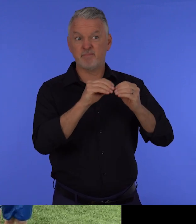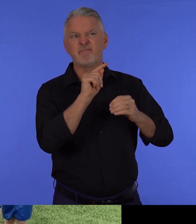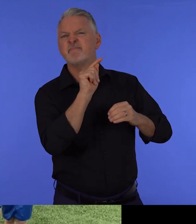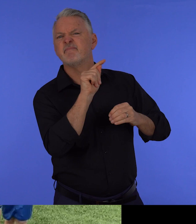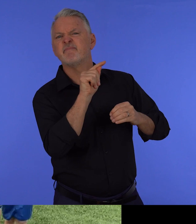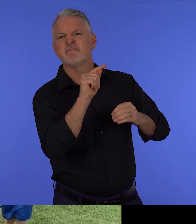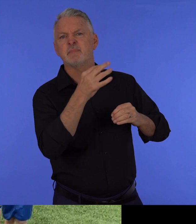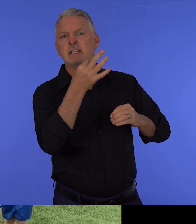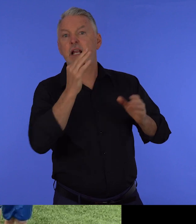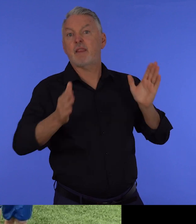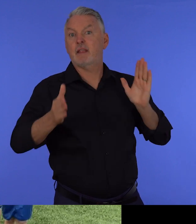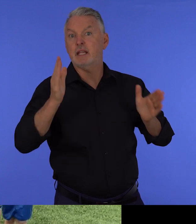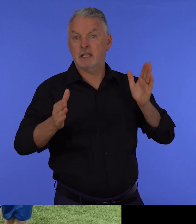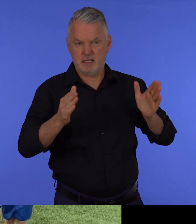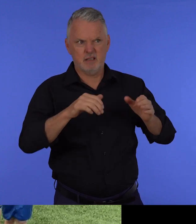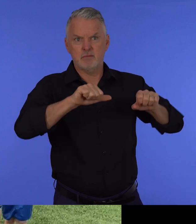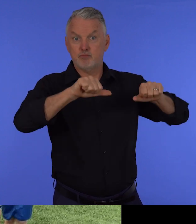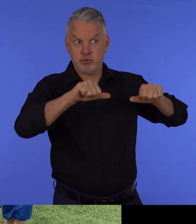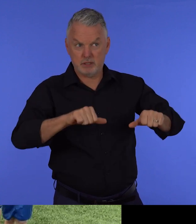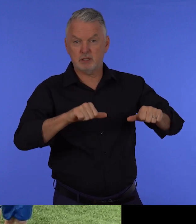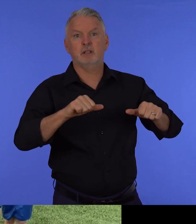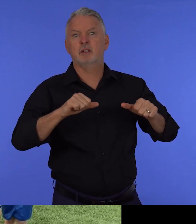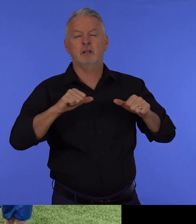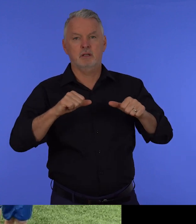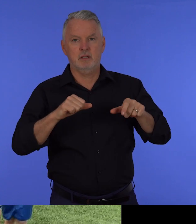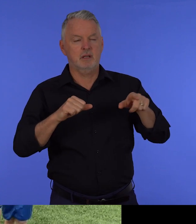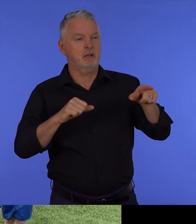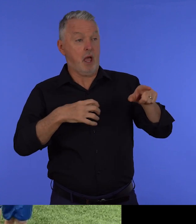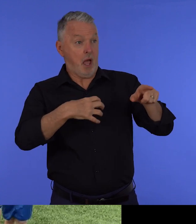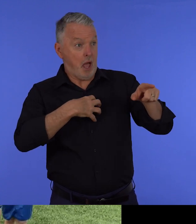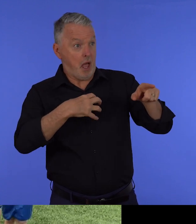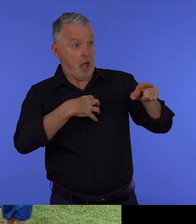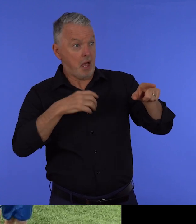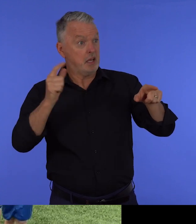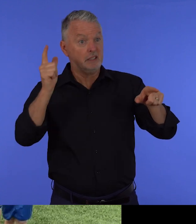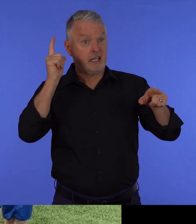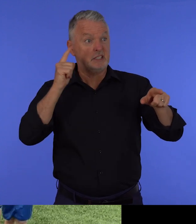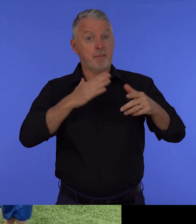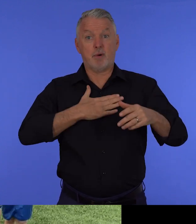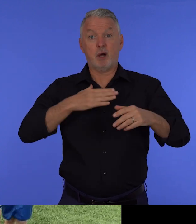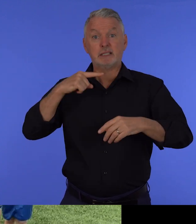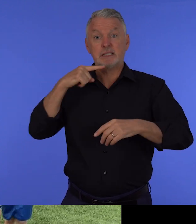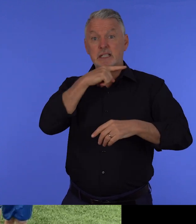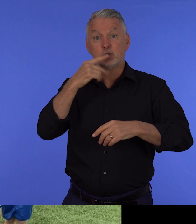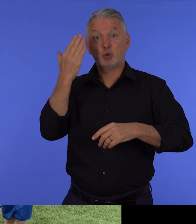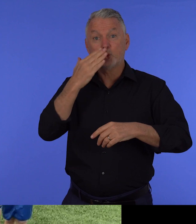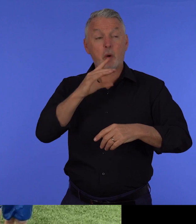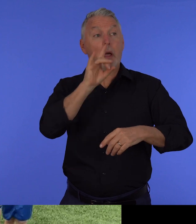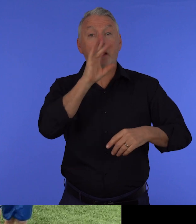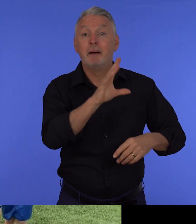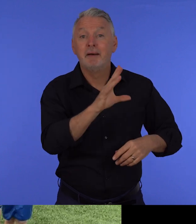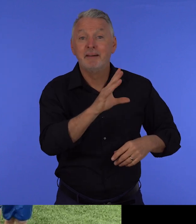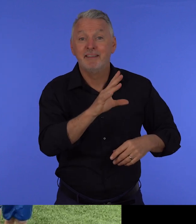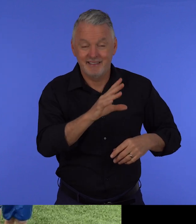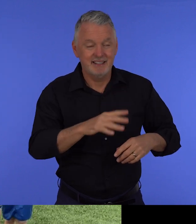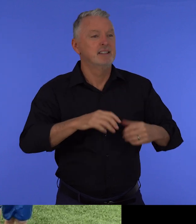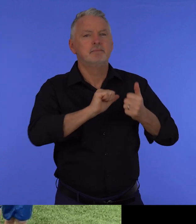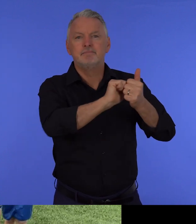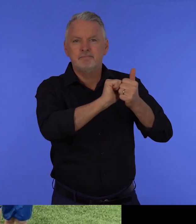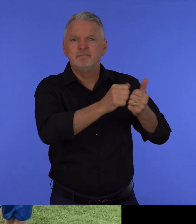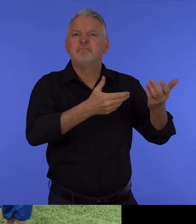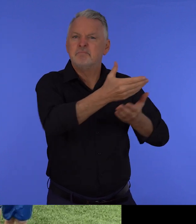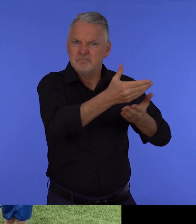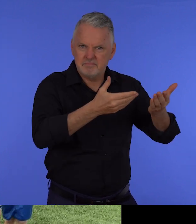with the president of the club, who through local connections also happened to be a teacher